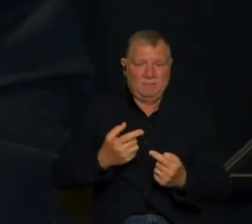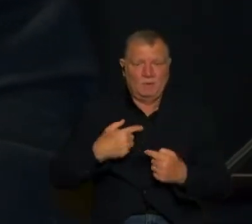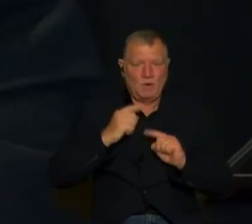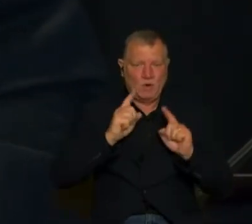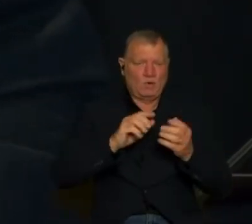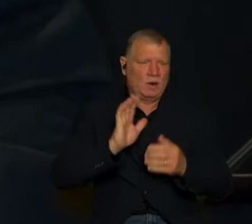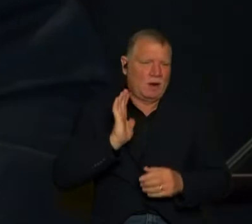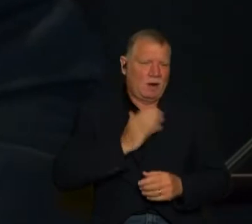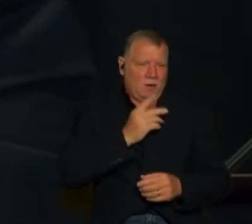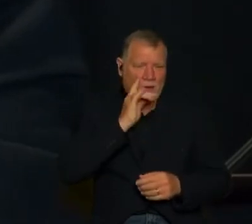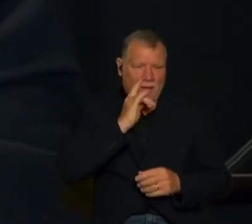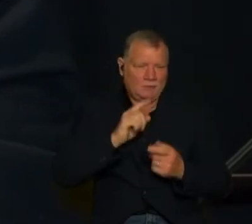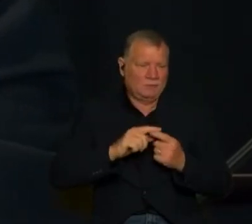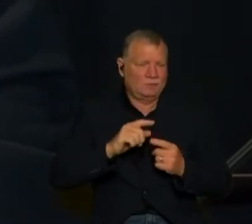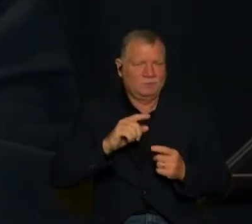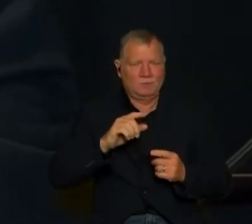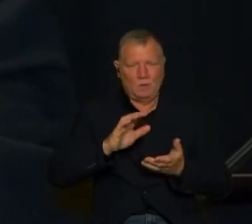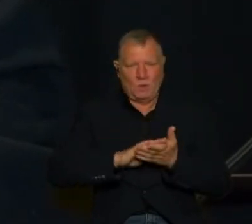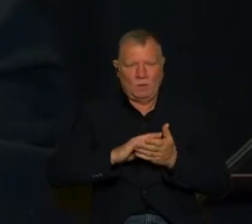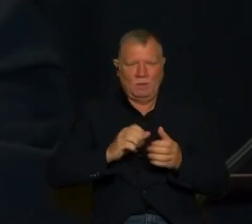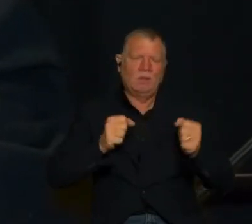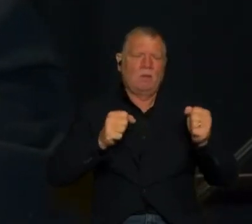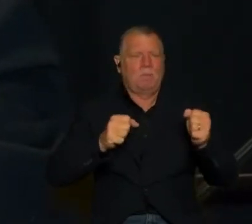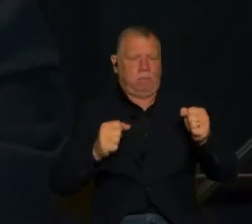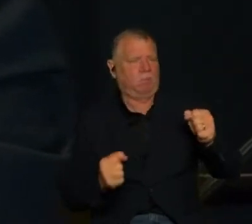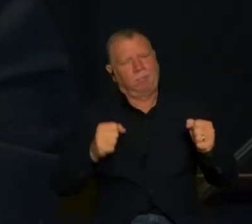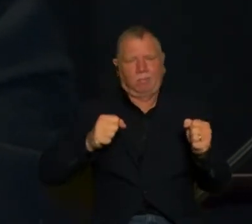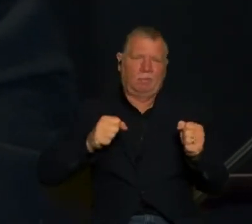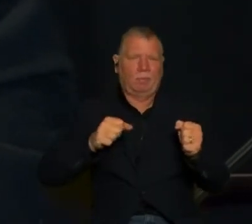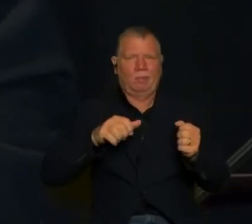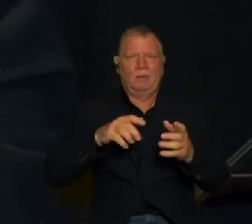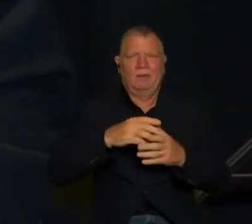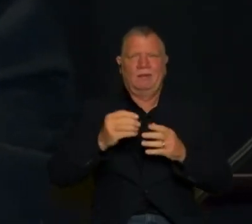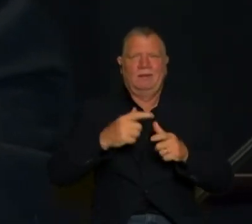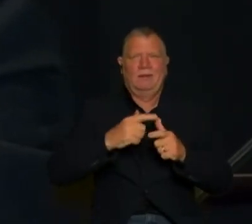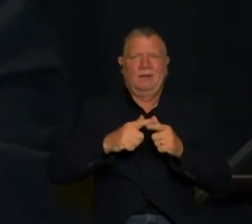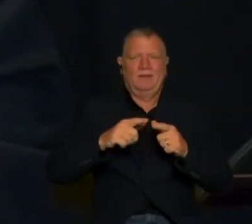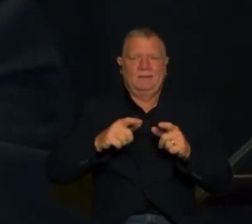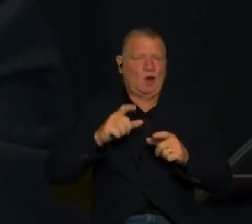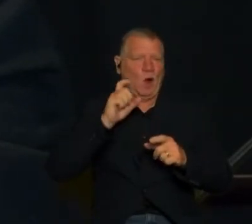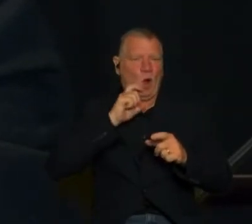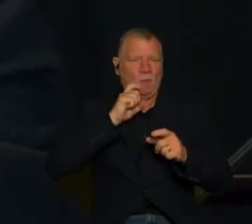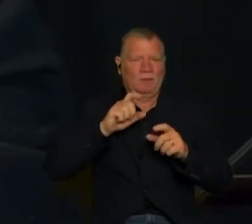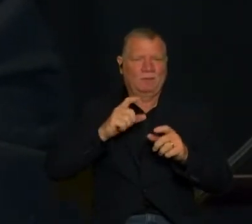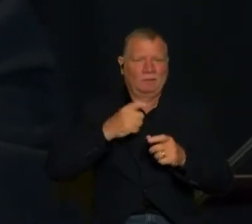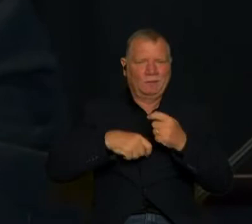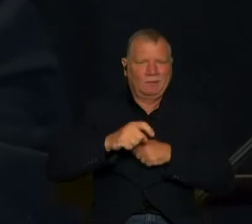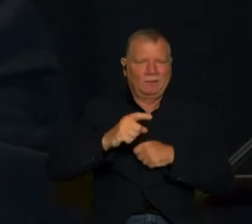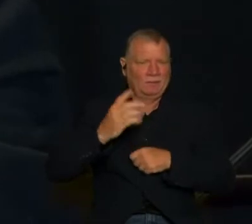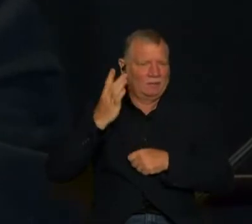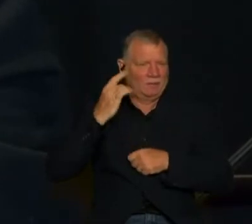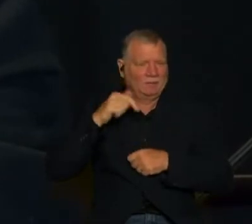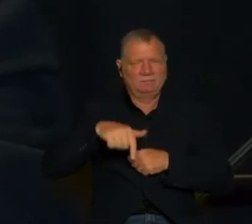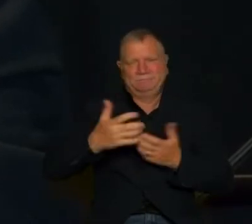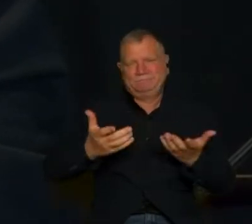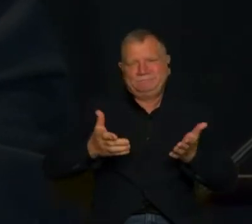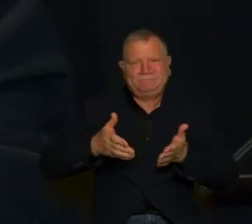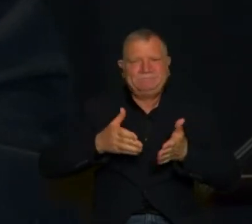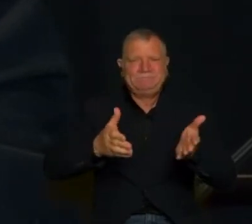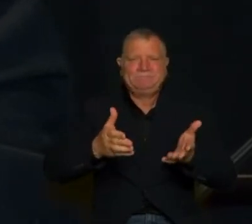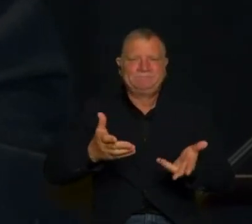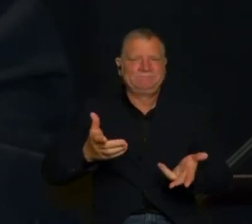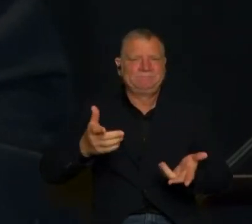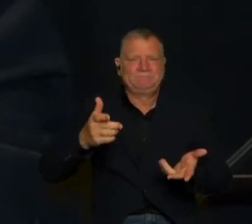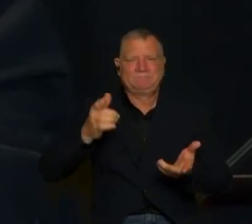school and hit un hueco y tener que ir a cambiar la goma porque las carreteras están en un